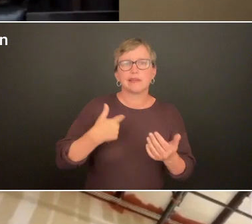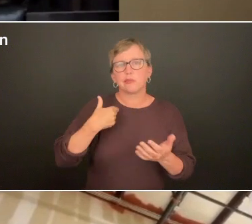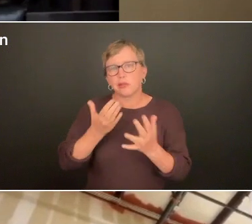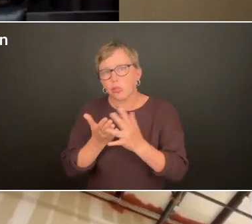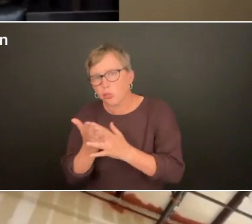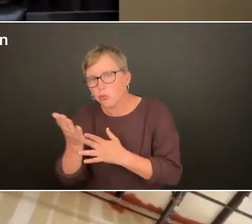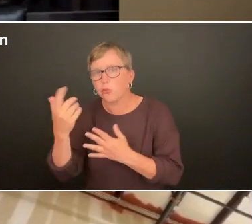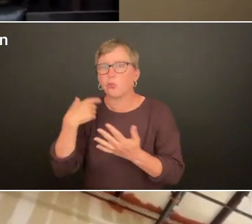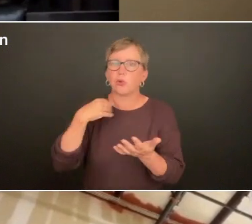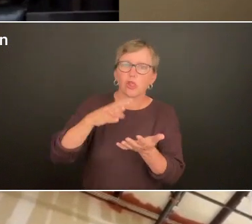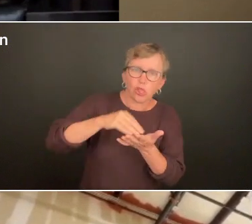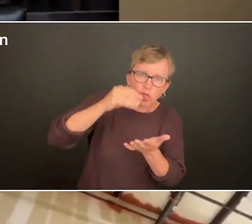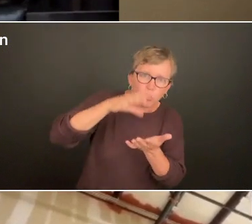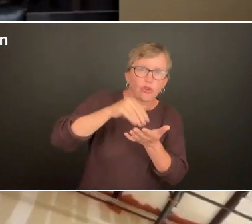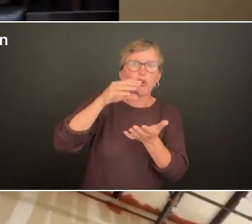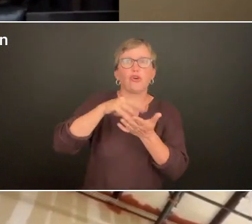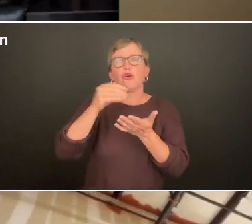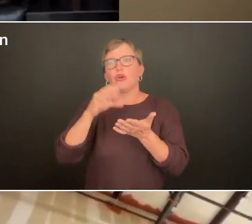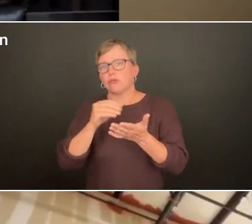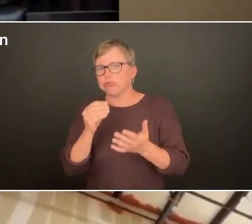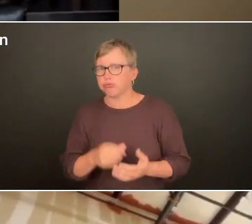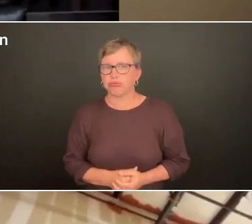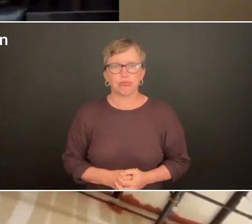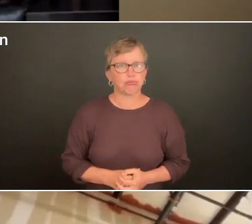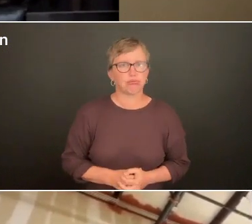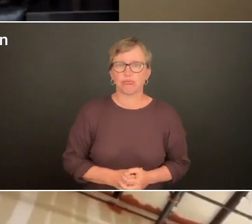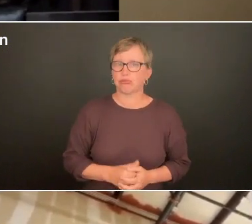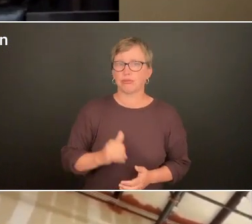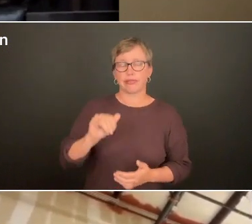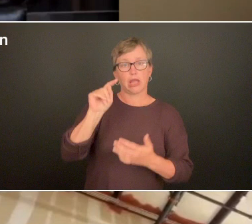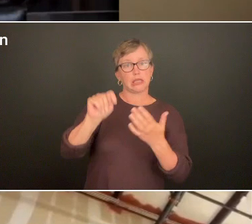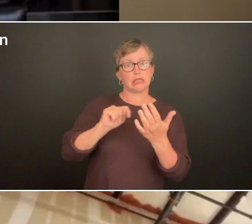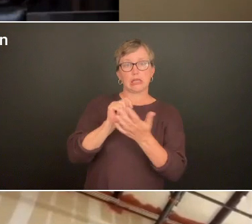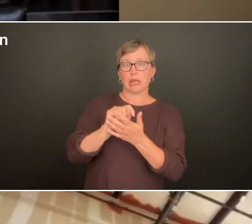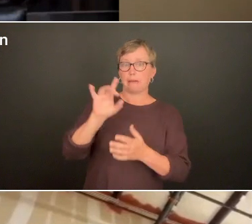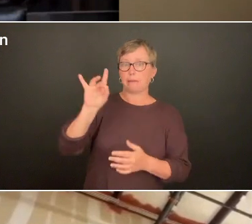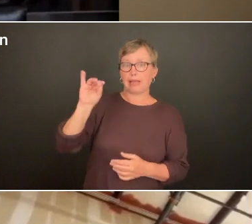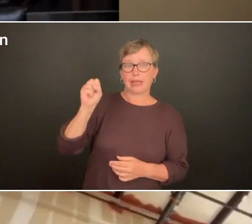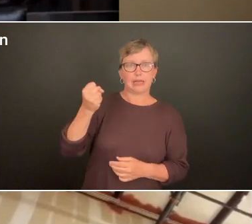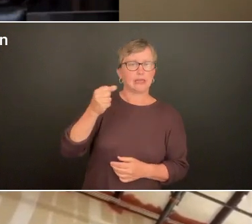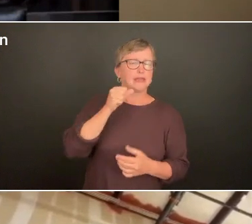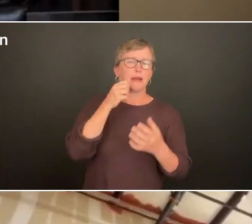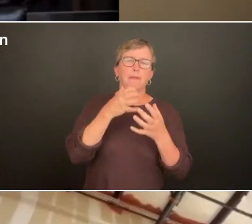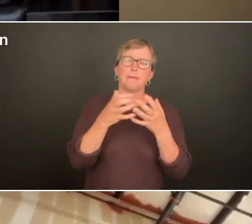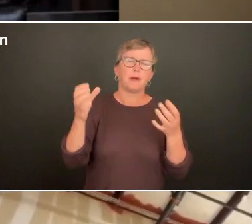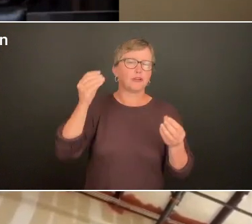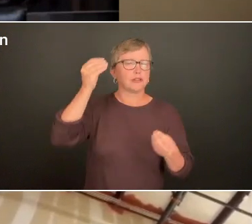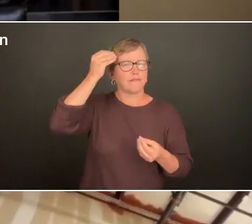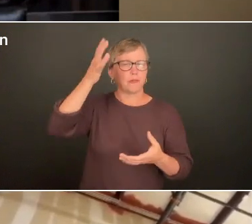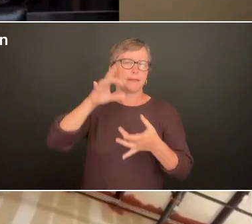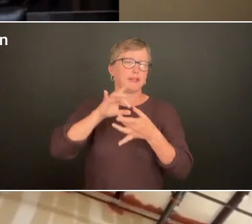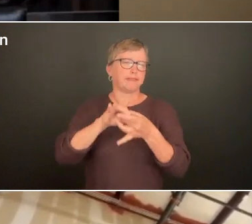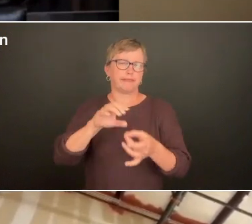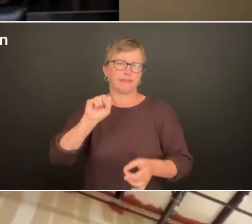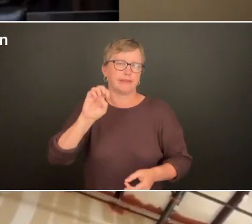you know, we have gone through our educational process. There wasn't much back there then when we went